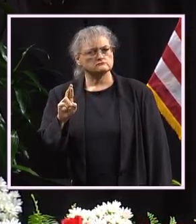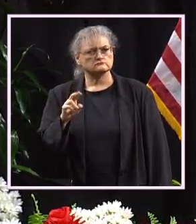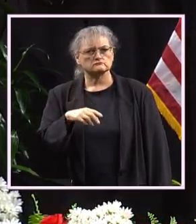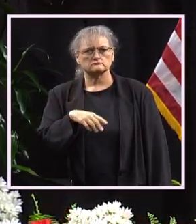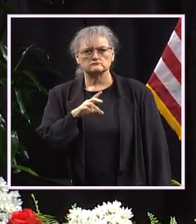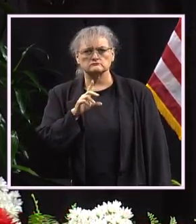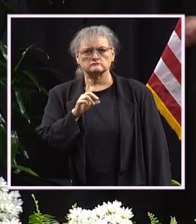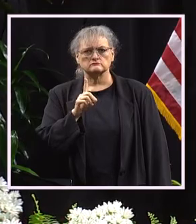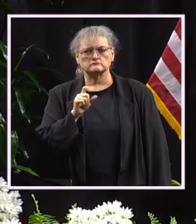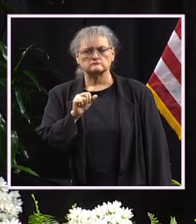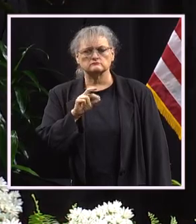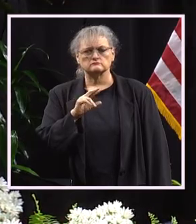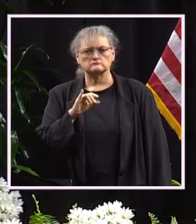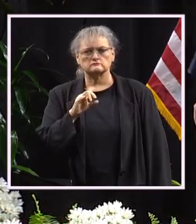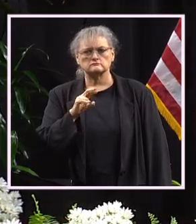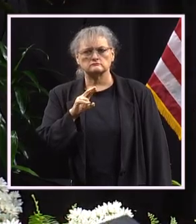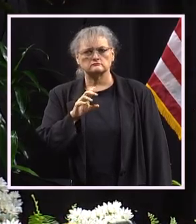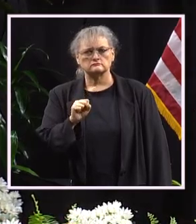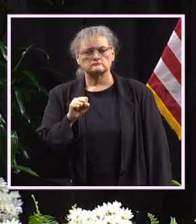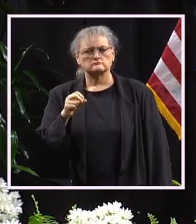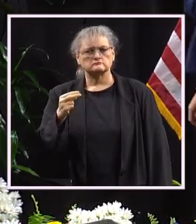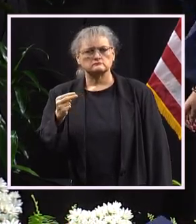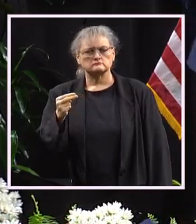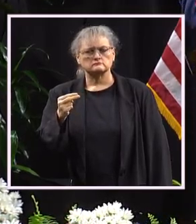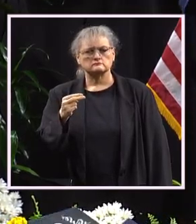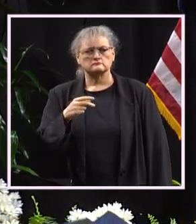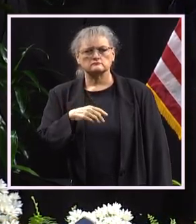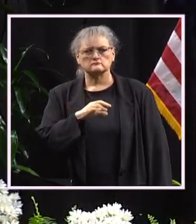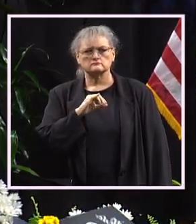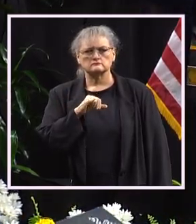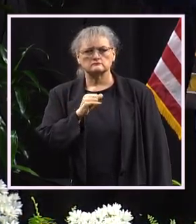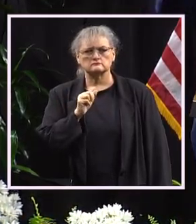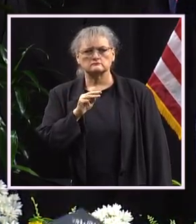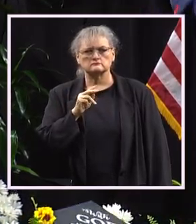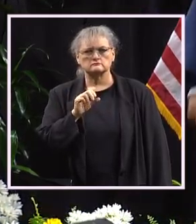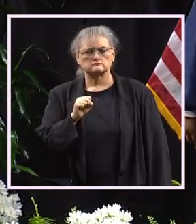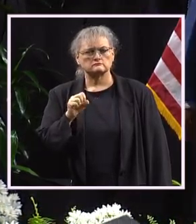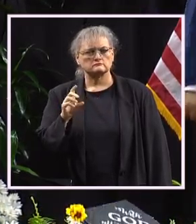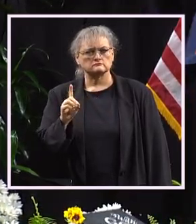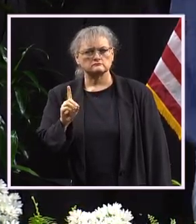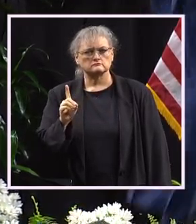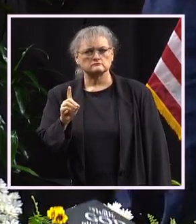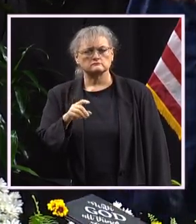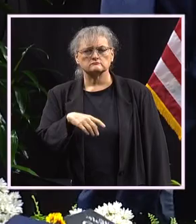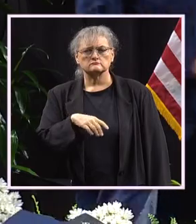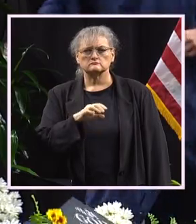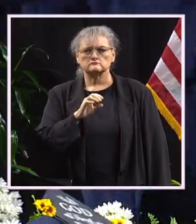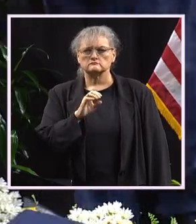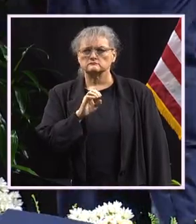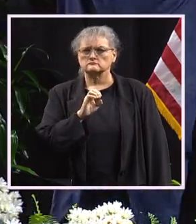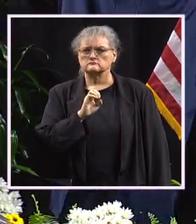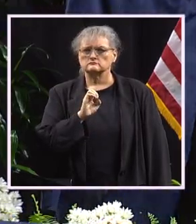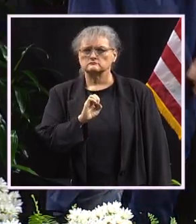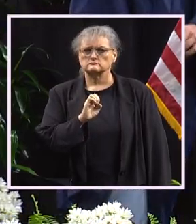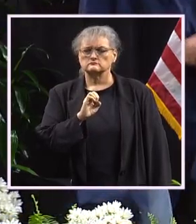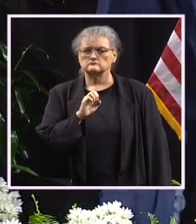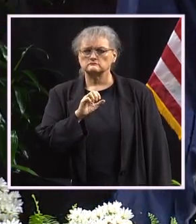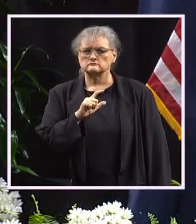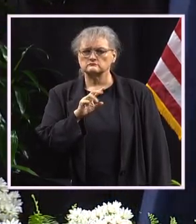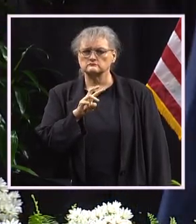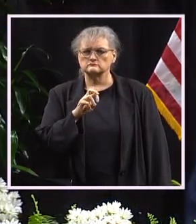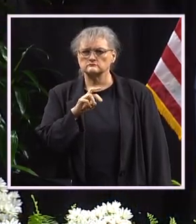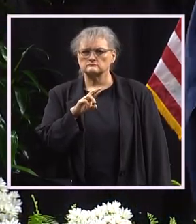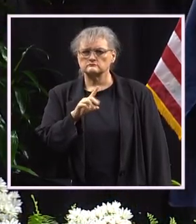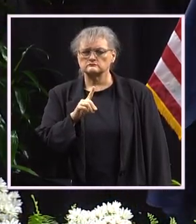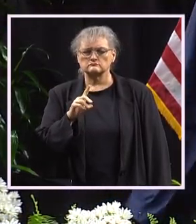Darius Gerard Gunter. James E. Delgado. Noah D. Chapman.